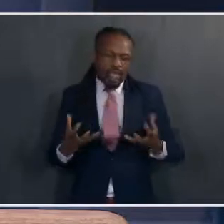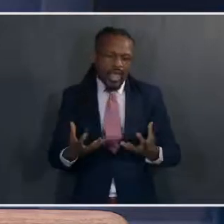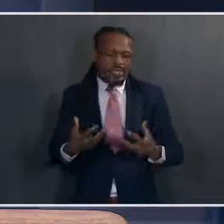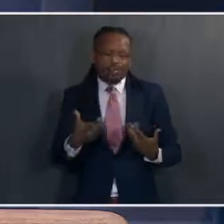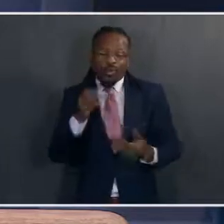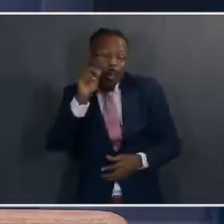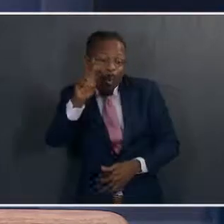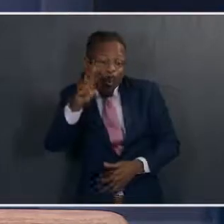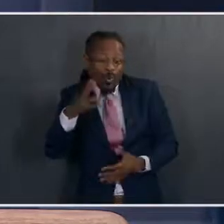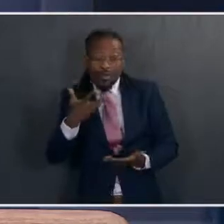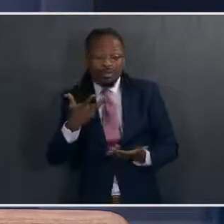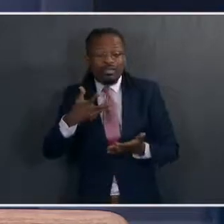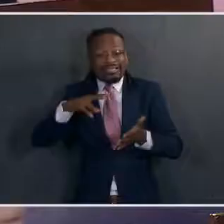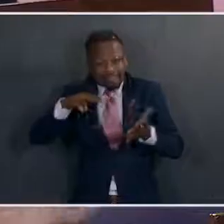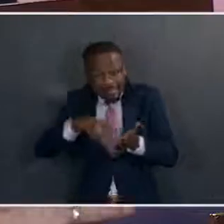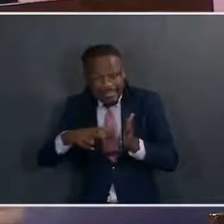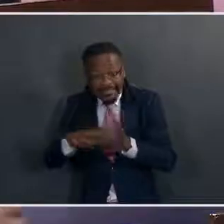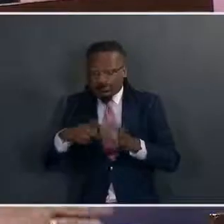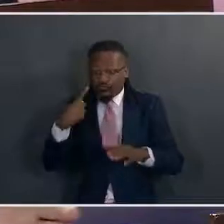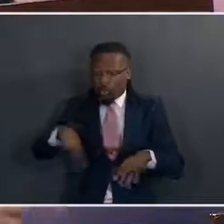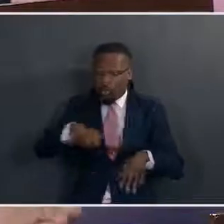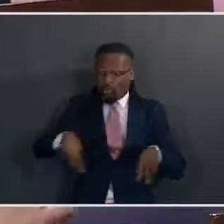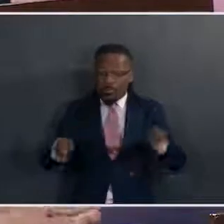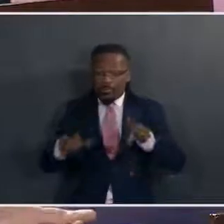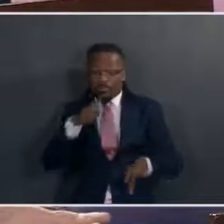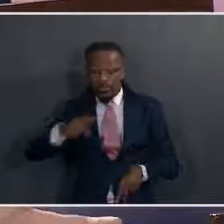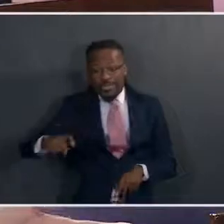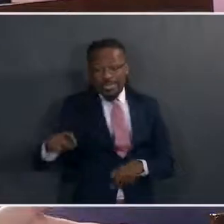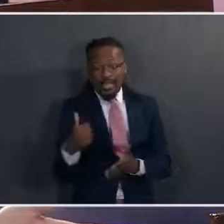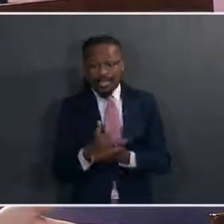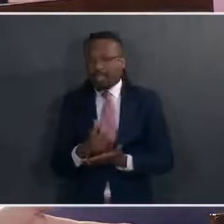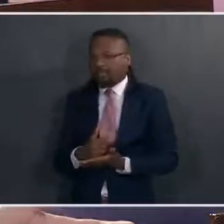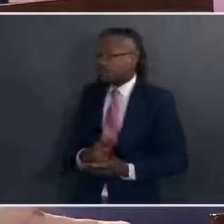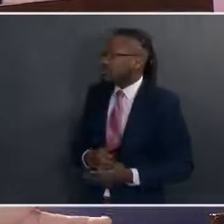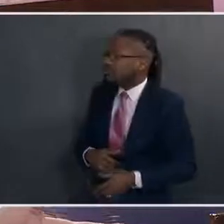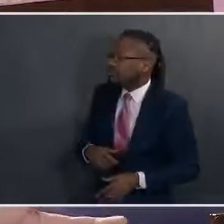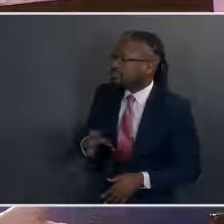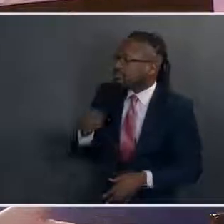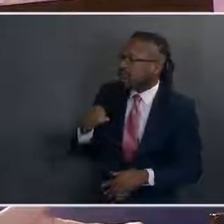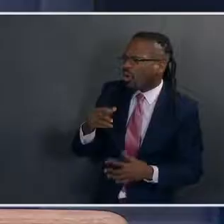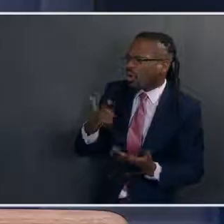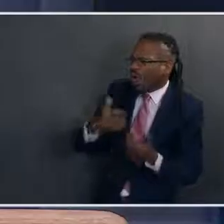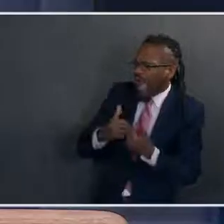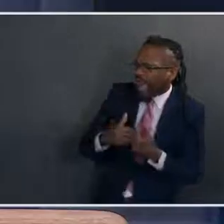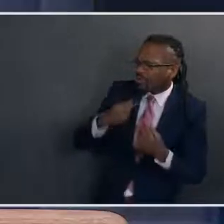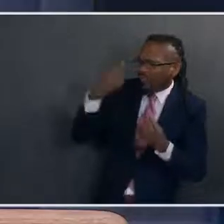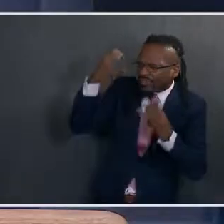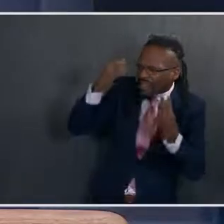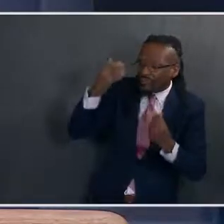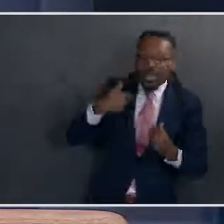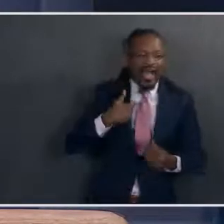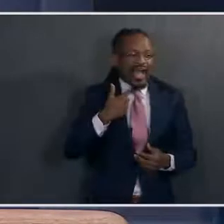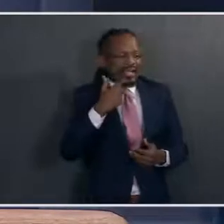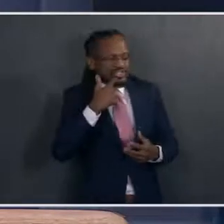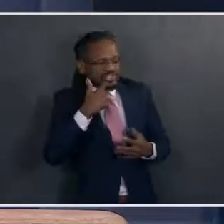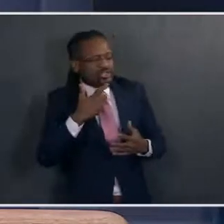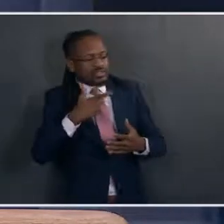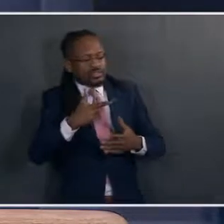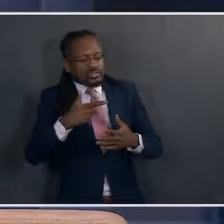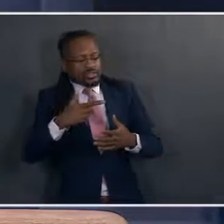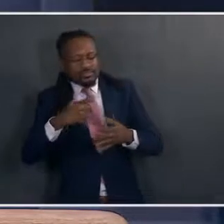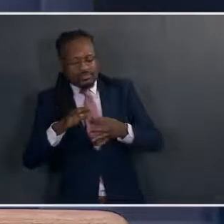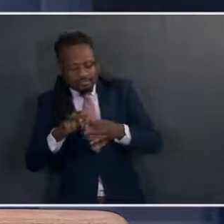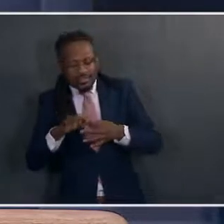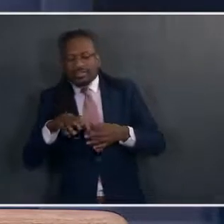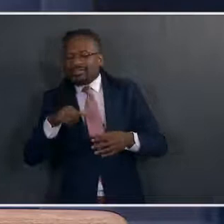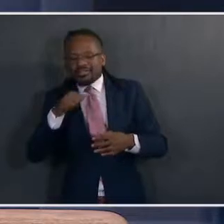most. So that's that bill is the rough range and how you're thinking about it? I think I just said it's not the definition. He wasn't